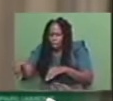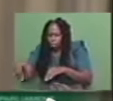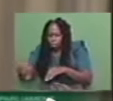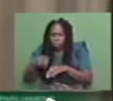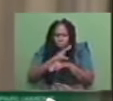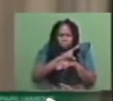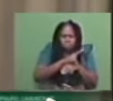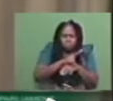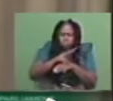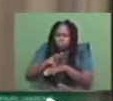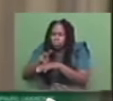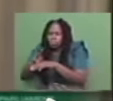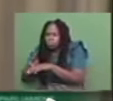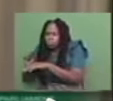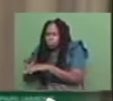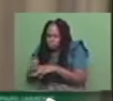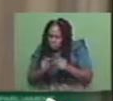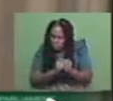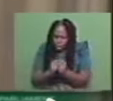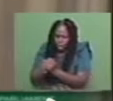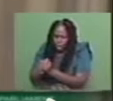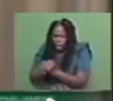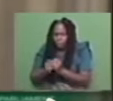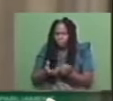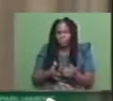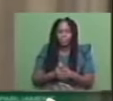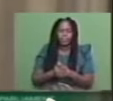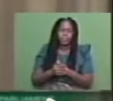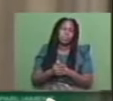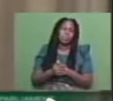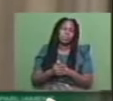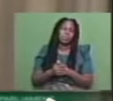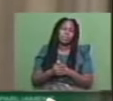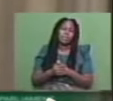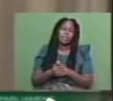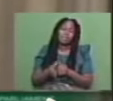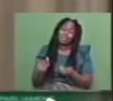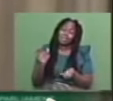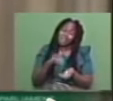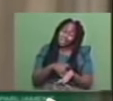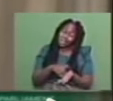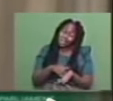agency. I mean, how can you, just say it's